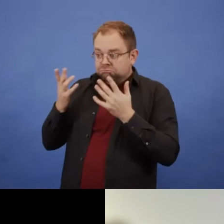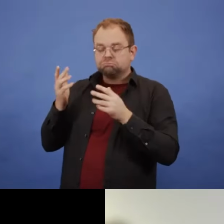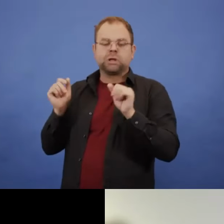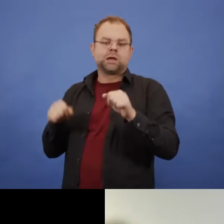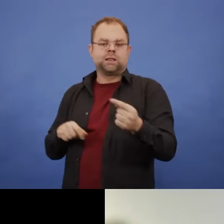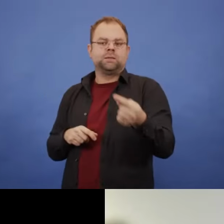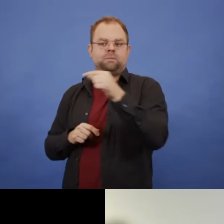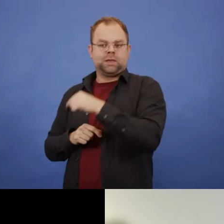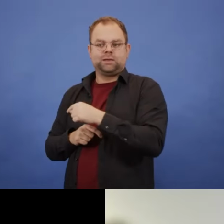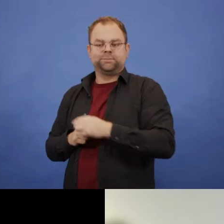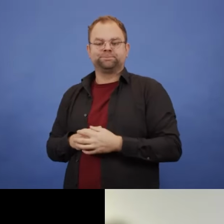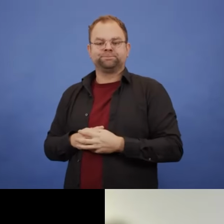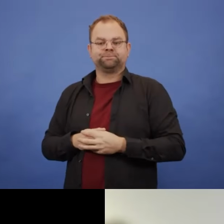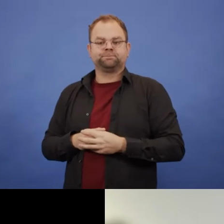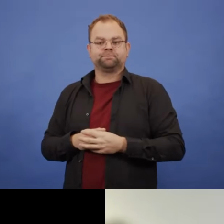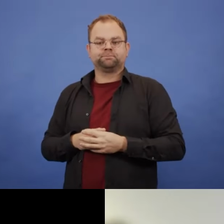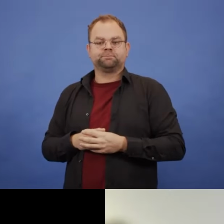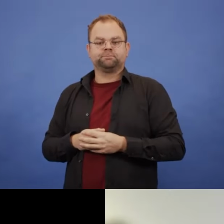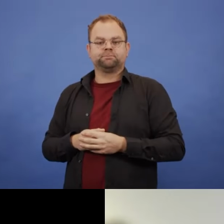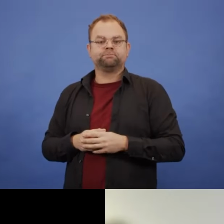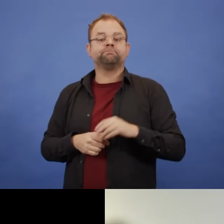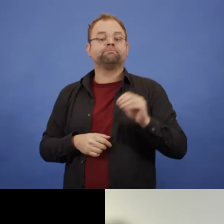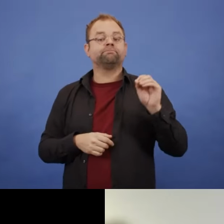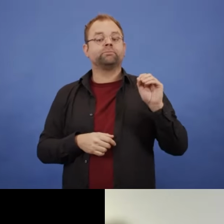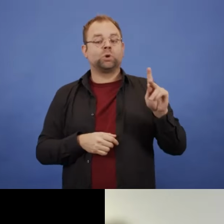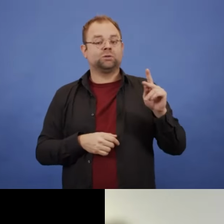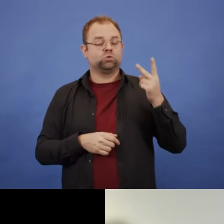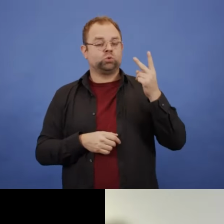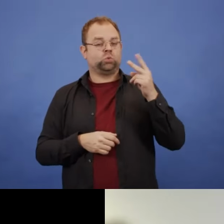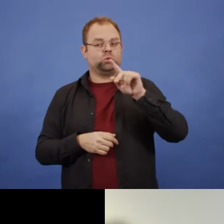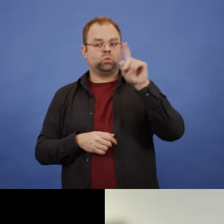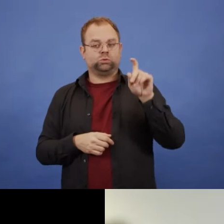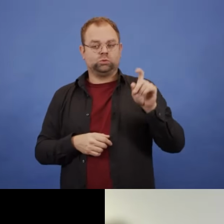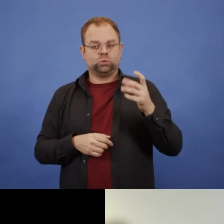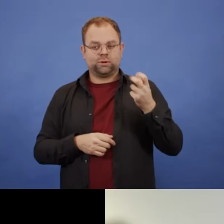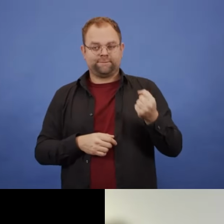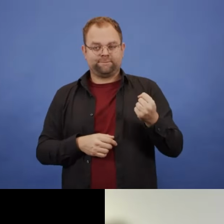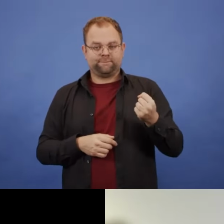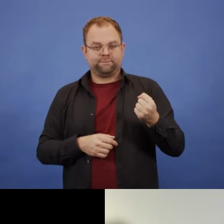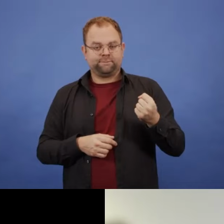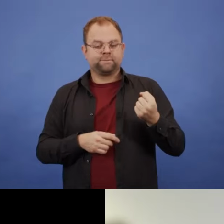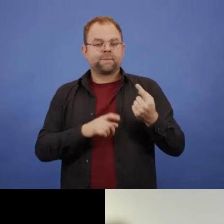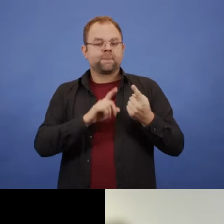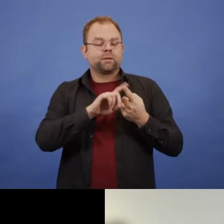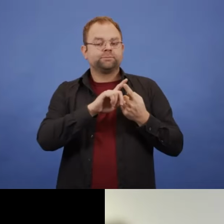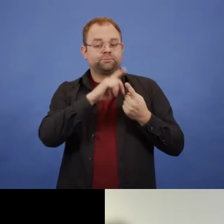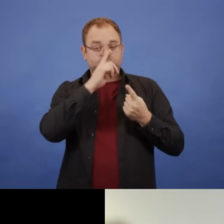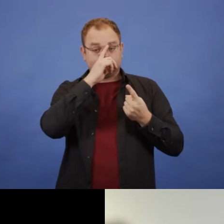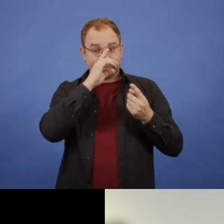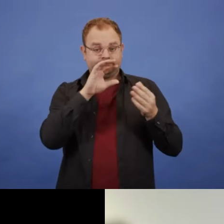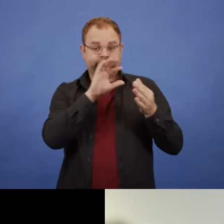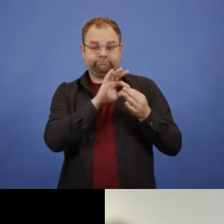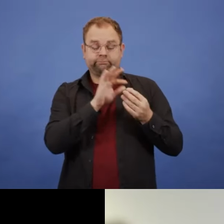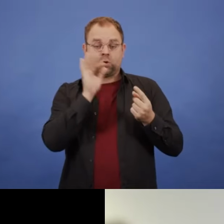women. I understand having the possibility or time to represent themselves in other countries.